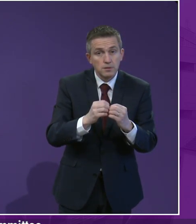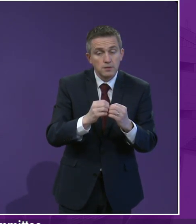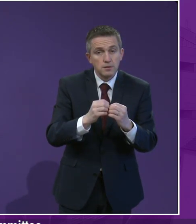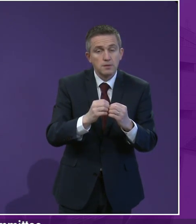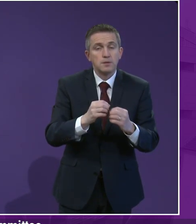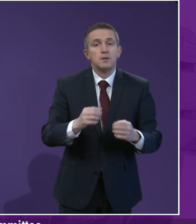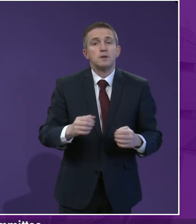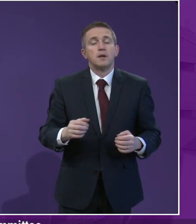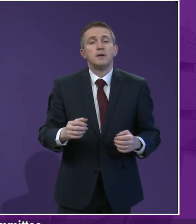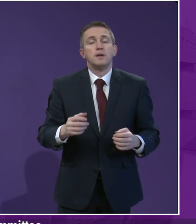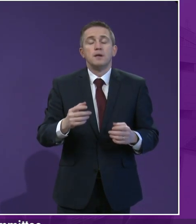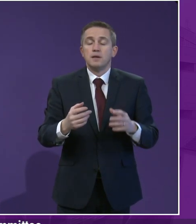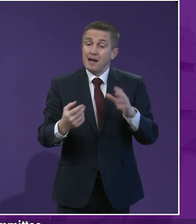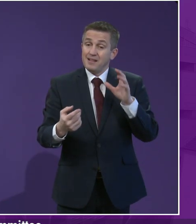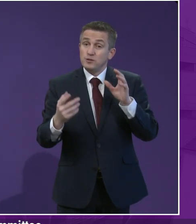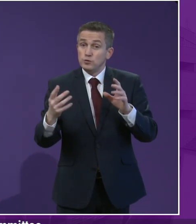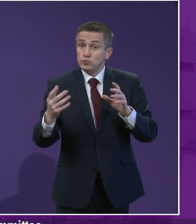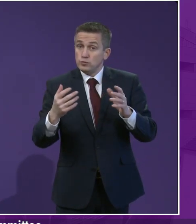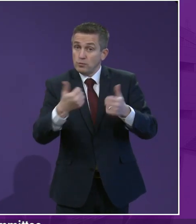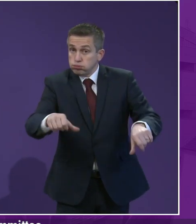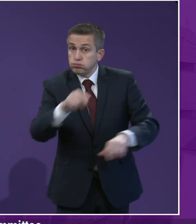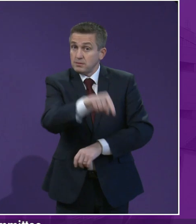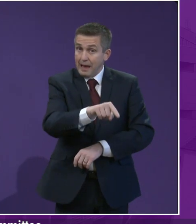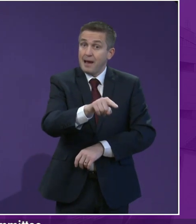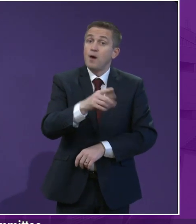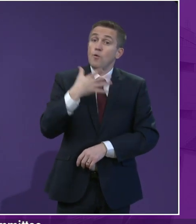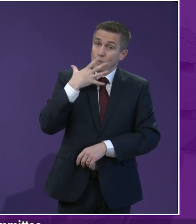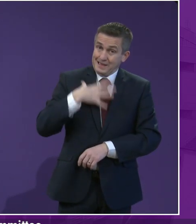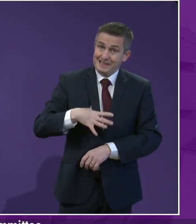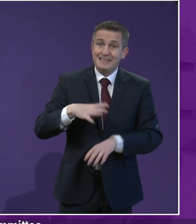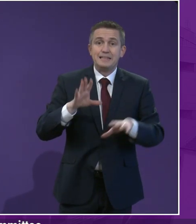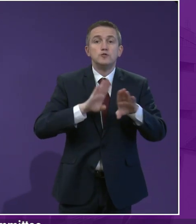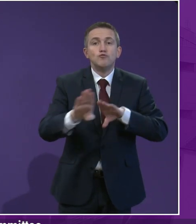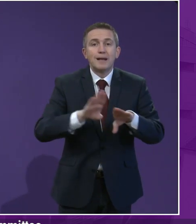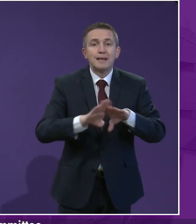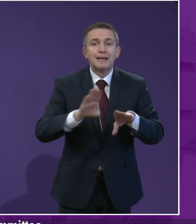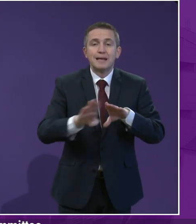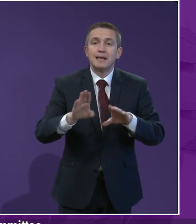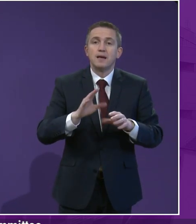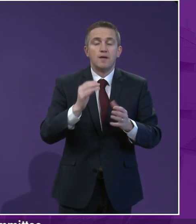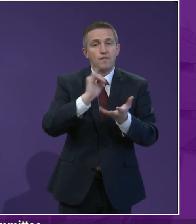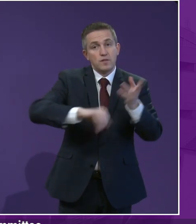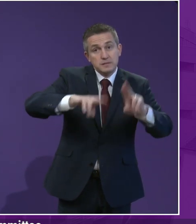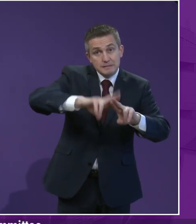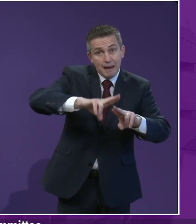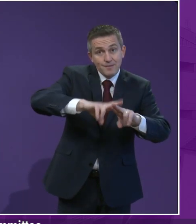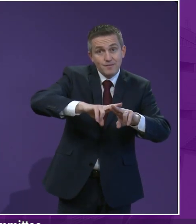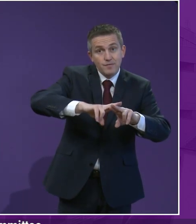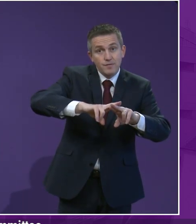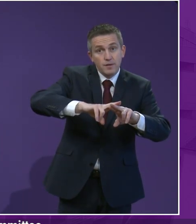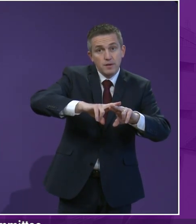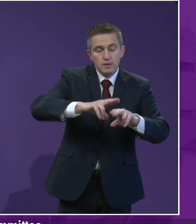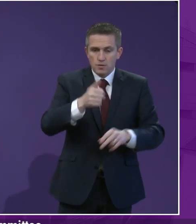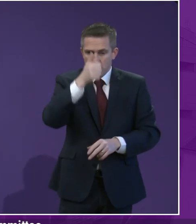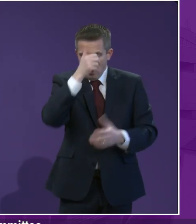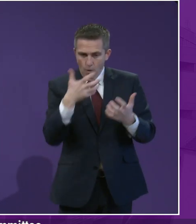about what investment should go into higher education to improve these